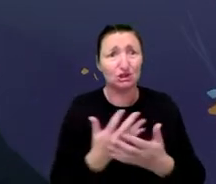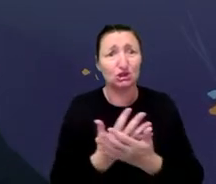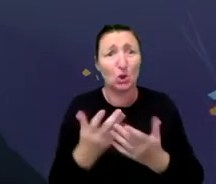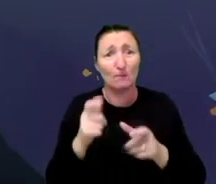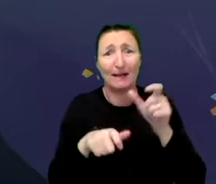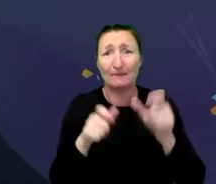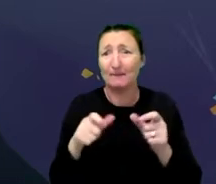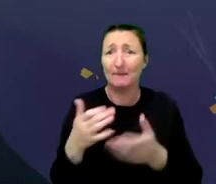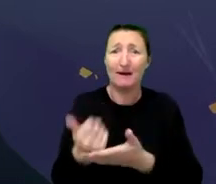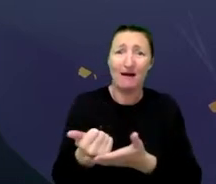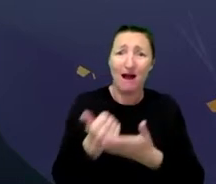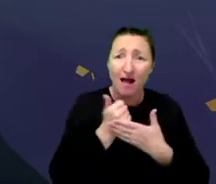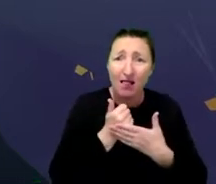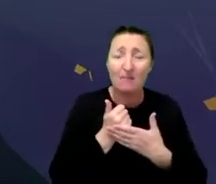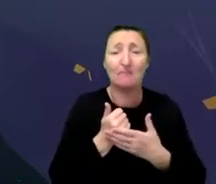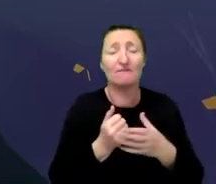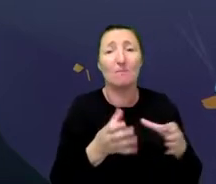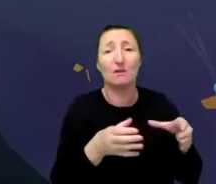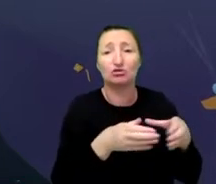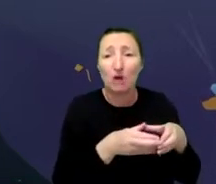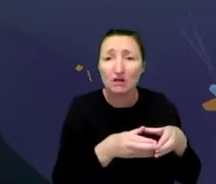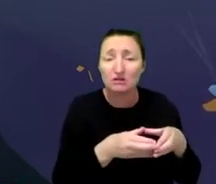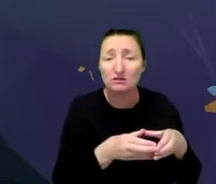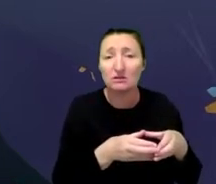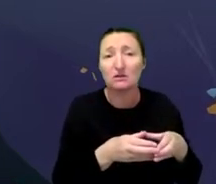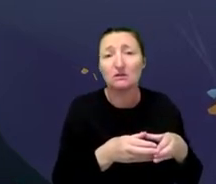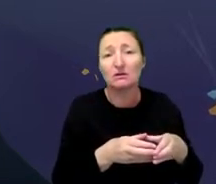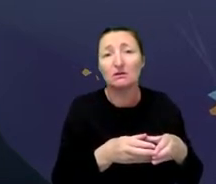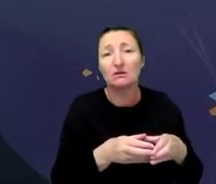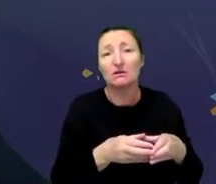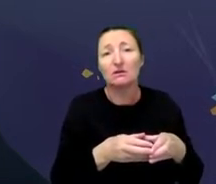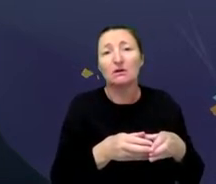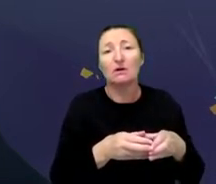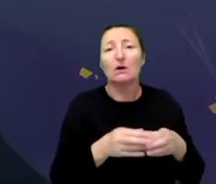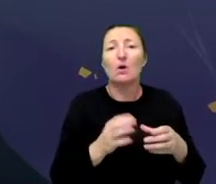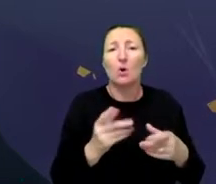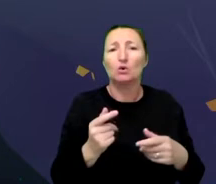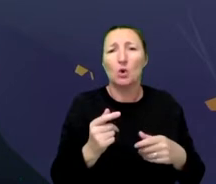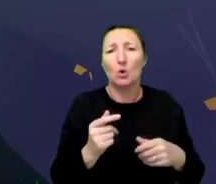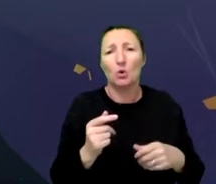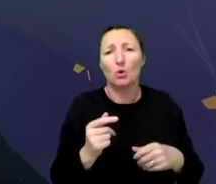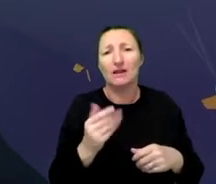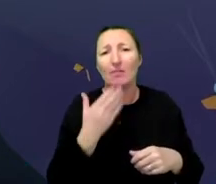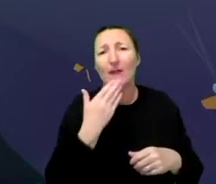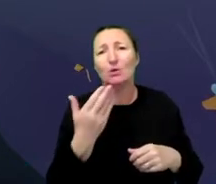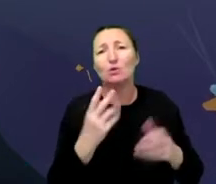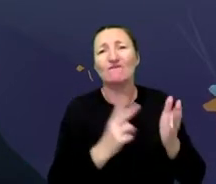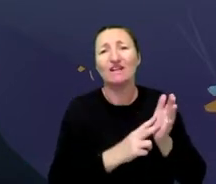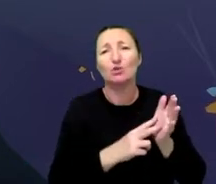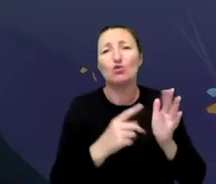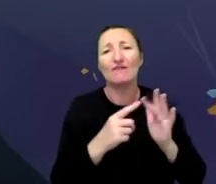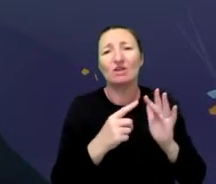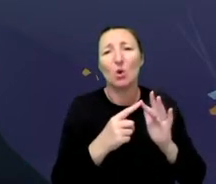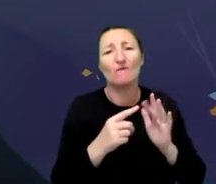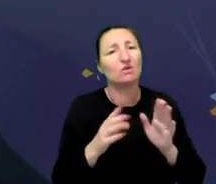from a trust angle. I guess here we also shout out to Victoria Ivanovov, who played a